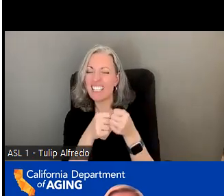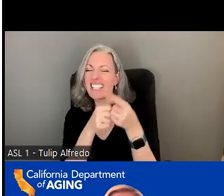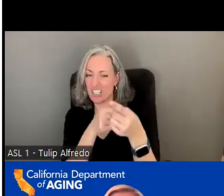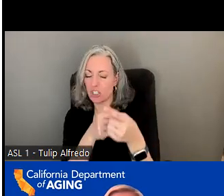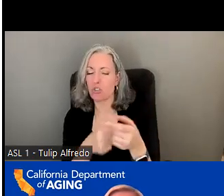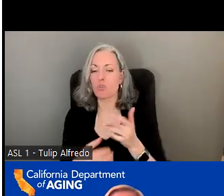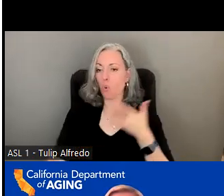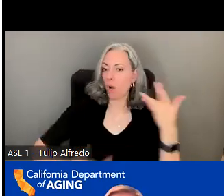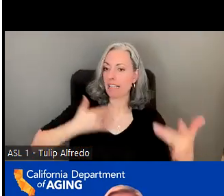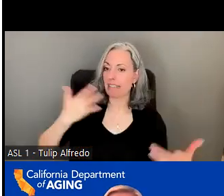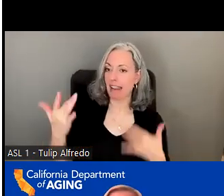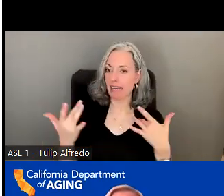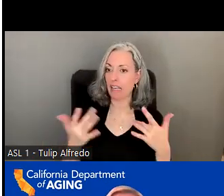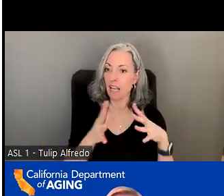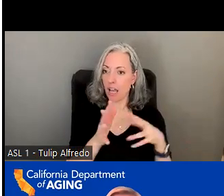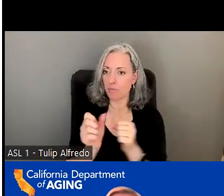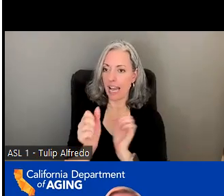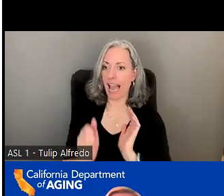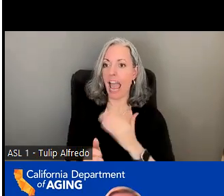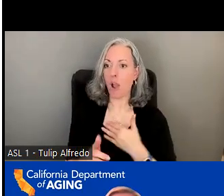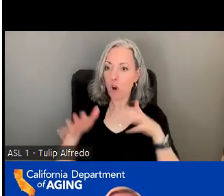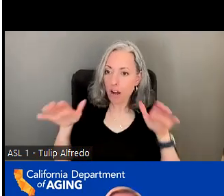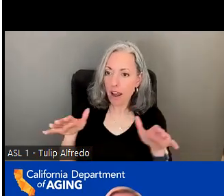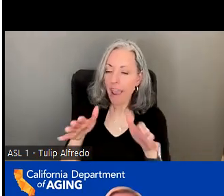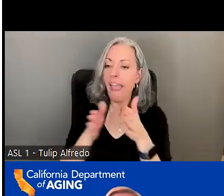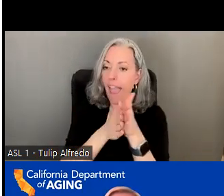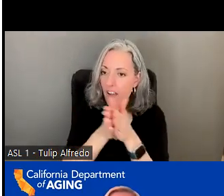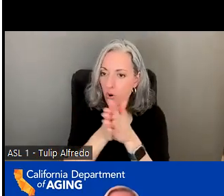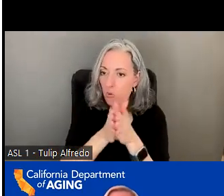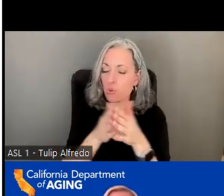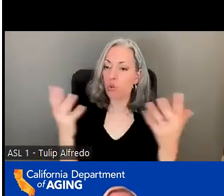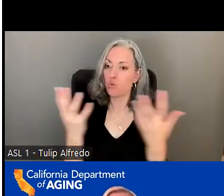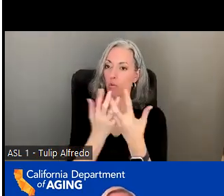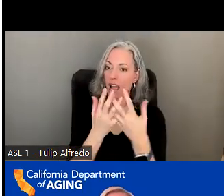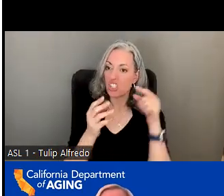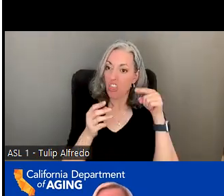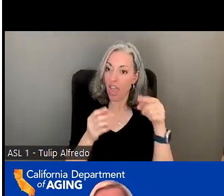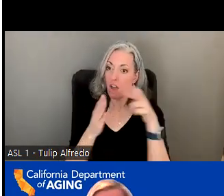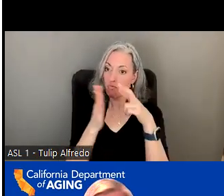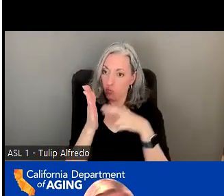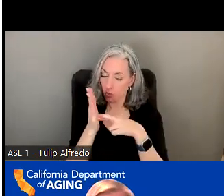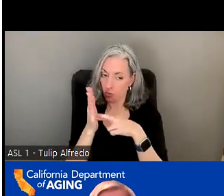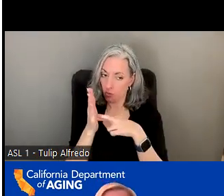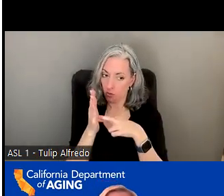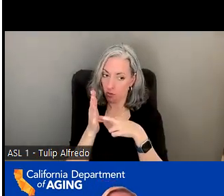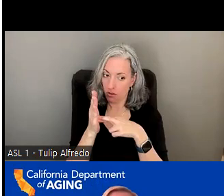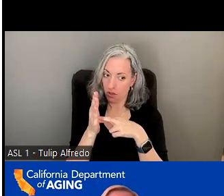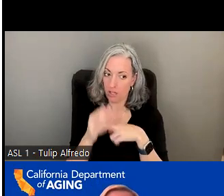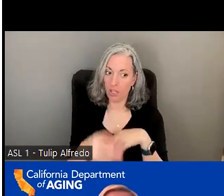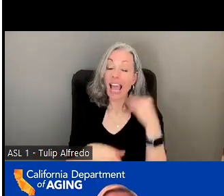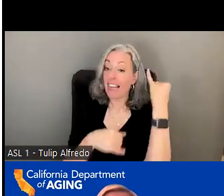be updating our efforts to align with that final rule. And then last, but certainly not